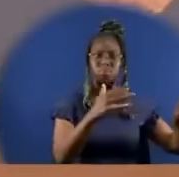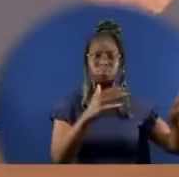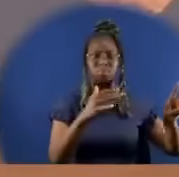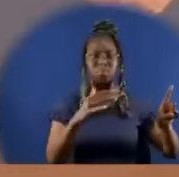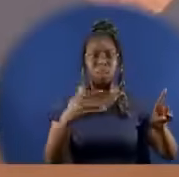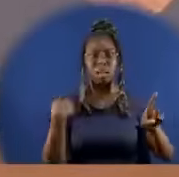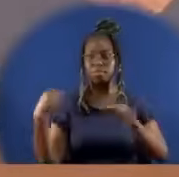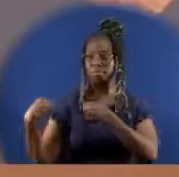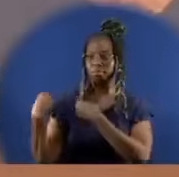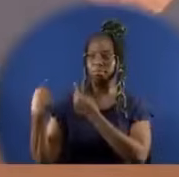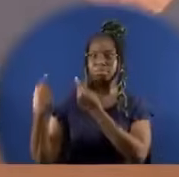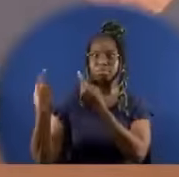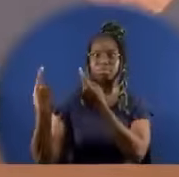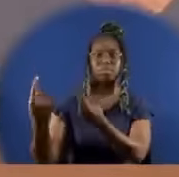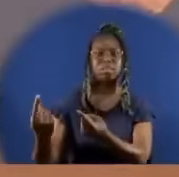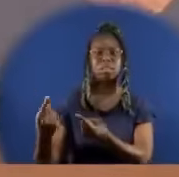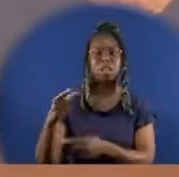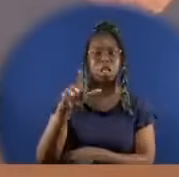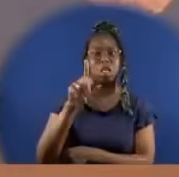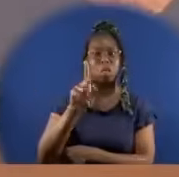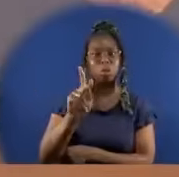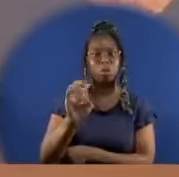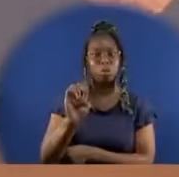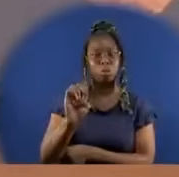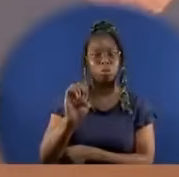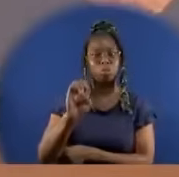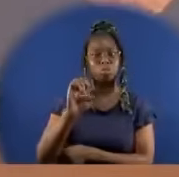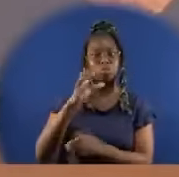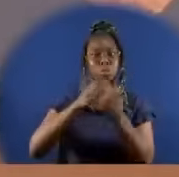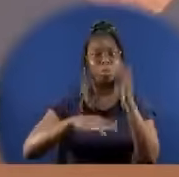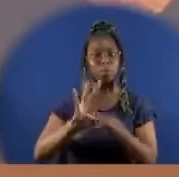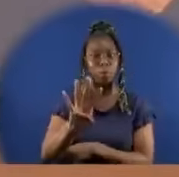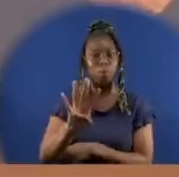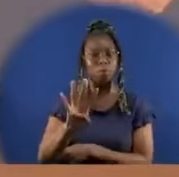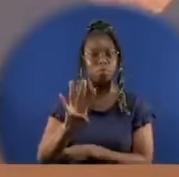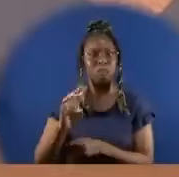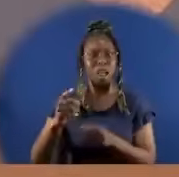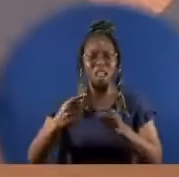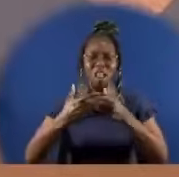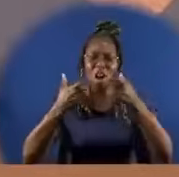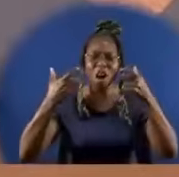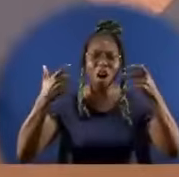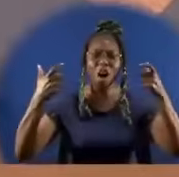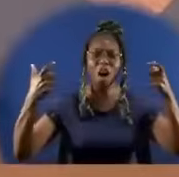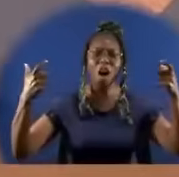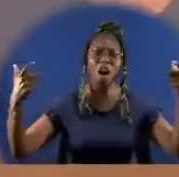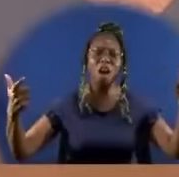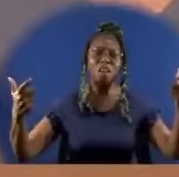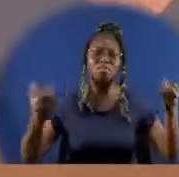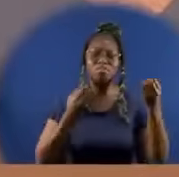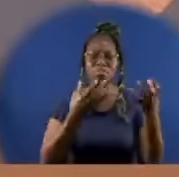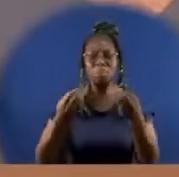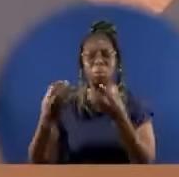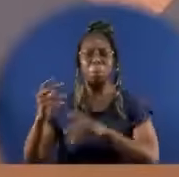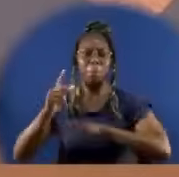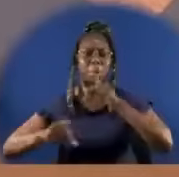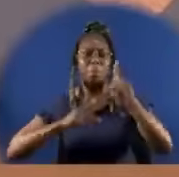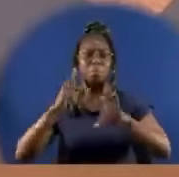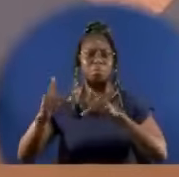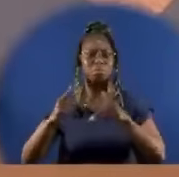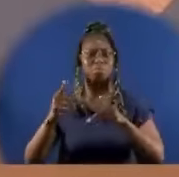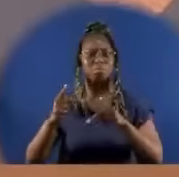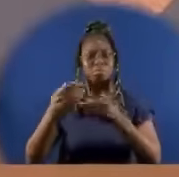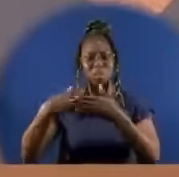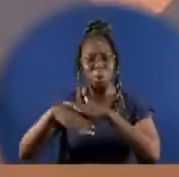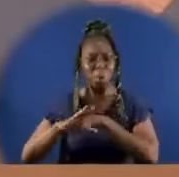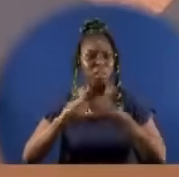ministry back in Luke chapter 4. There's been large crowds following him. He's going into Capernaum. He's going into this city, this little